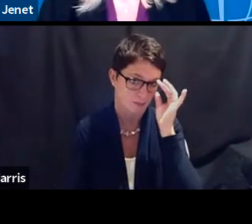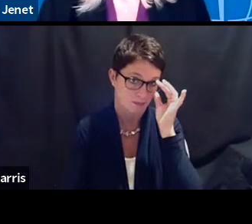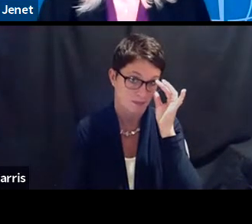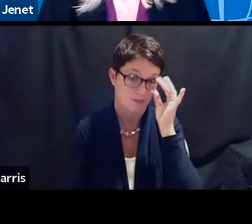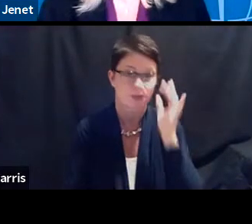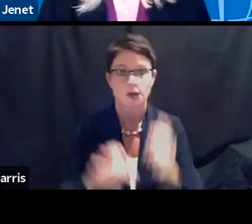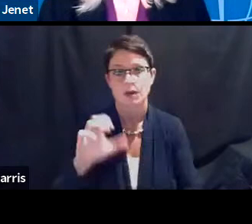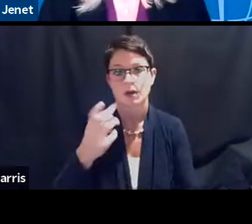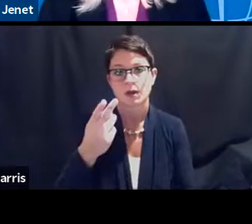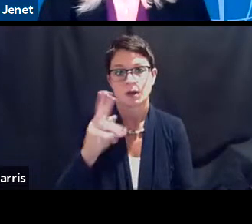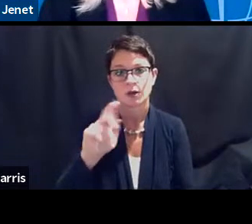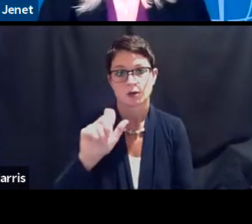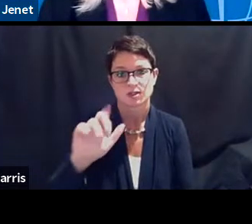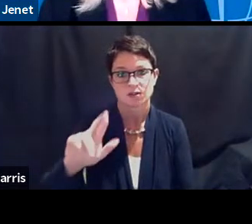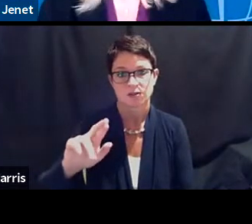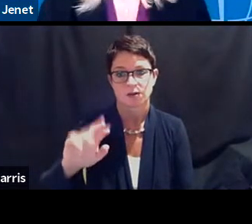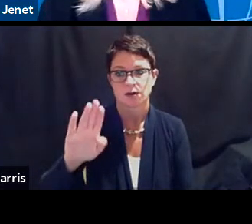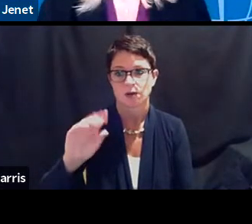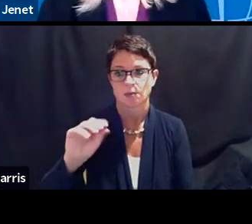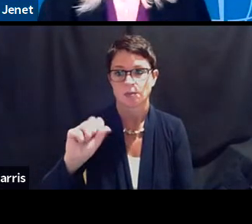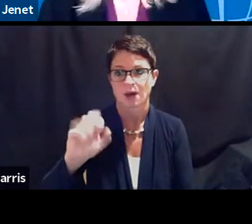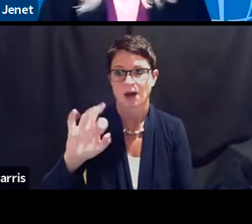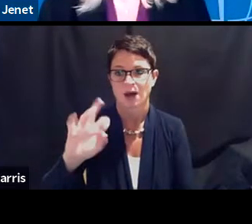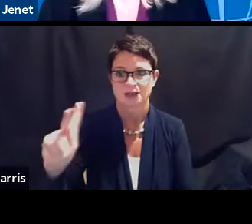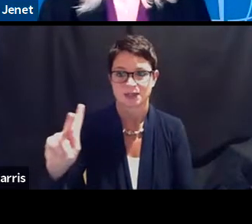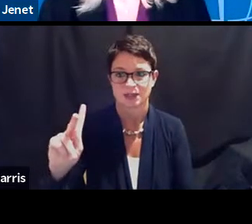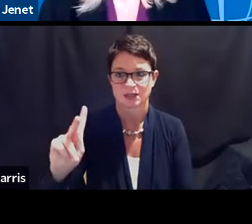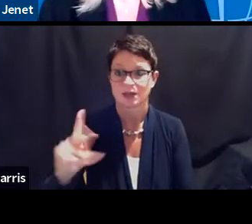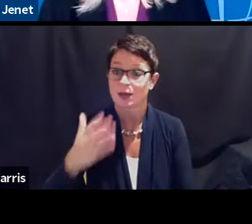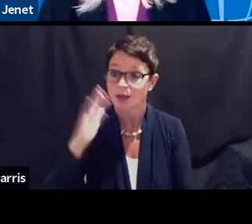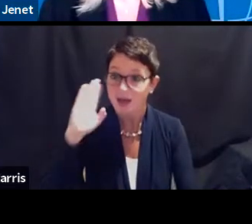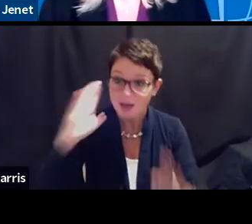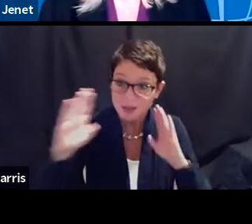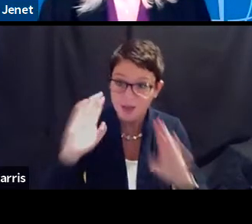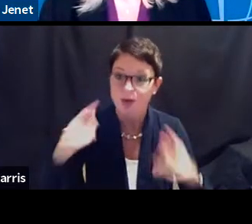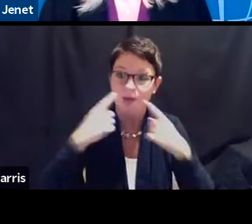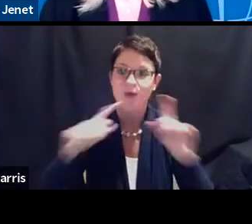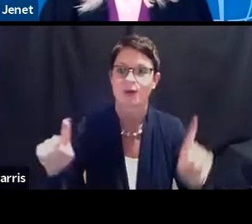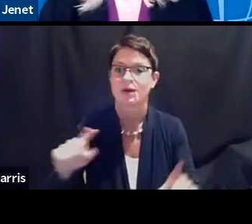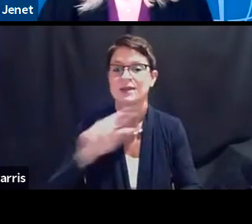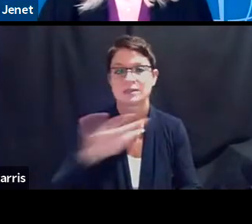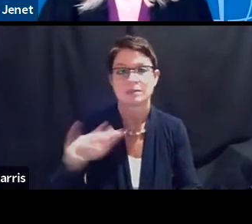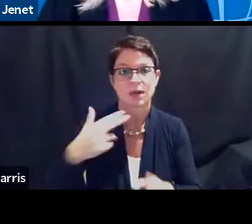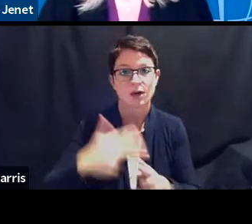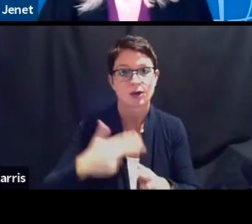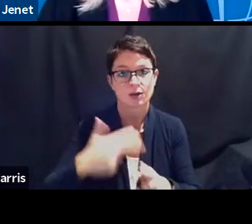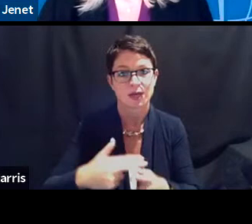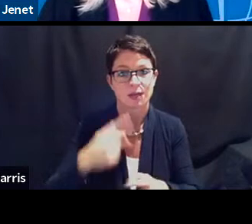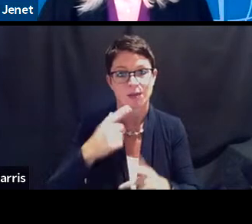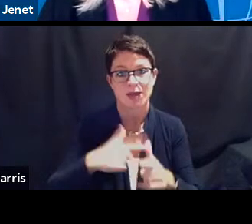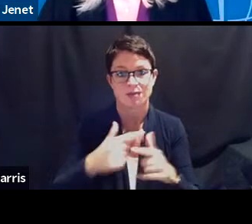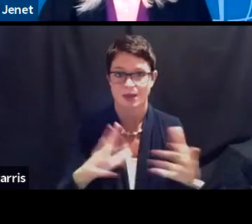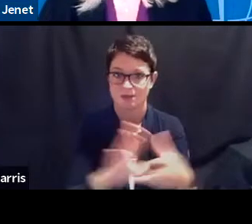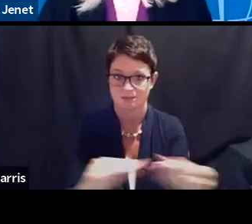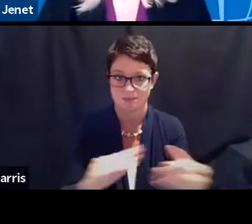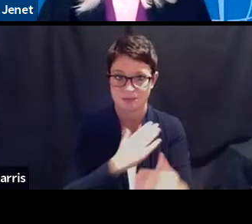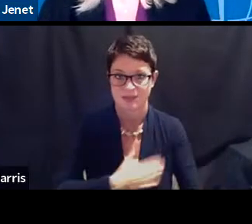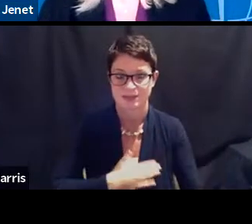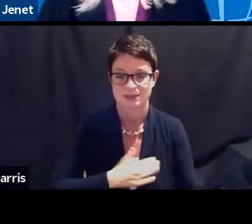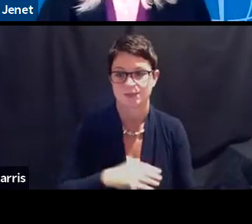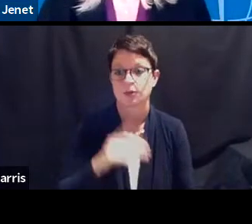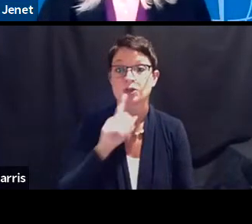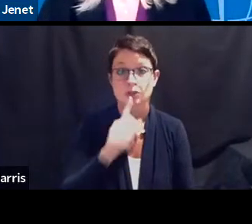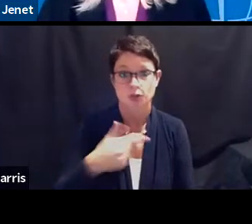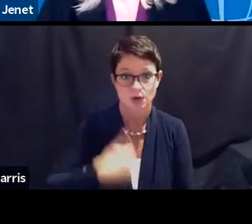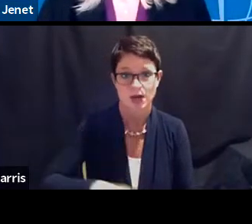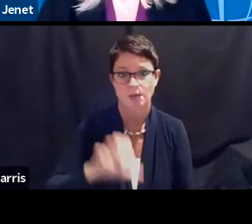Christopher Bosick. Yes, hello. Oh, wonderful. Please spell your name for the stenographer and let us have your comments.